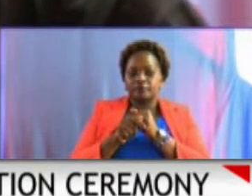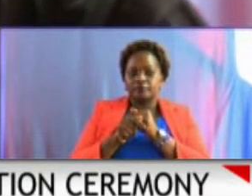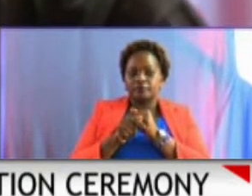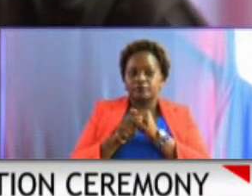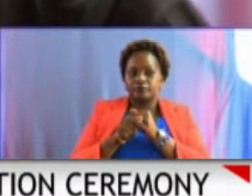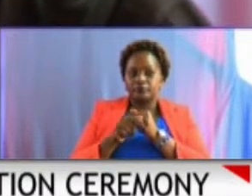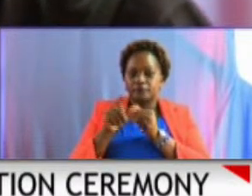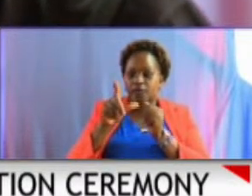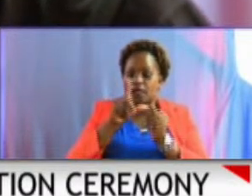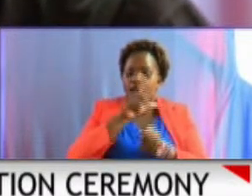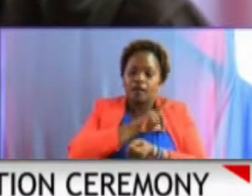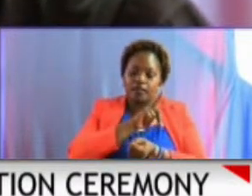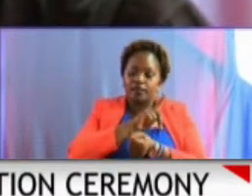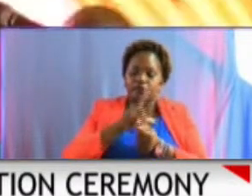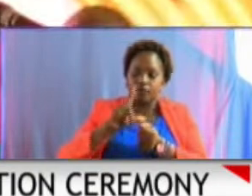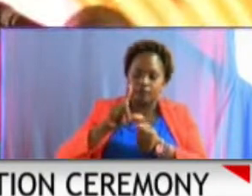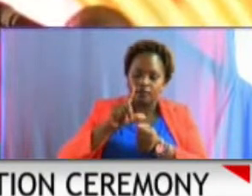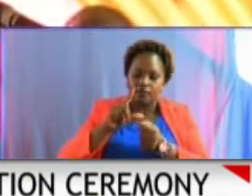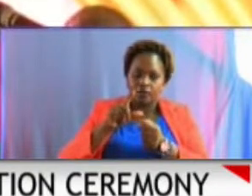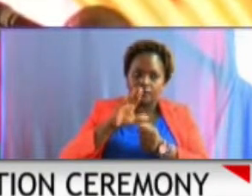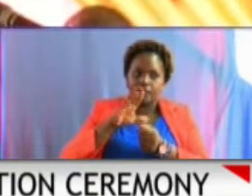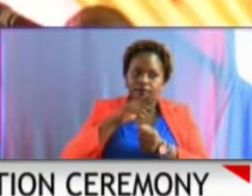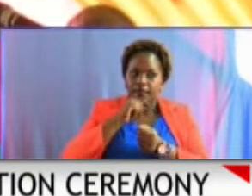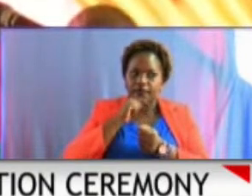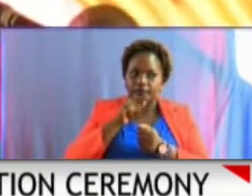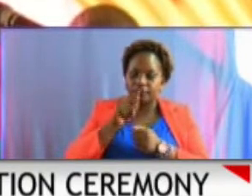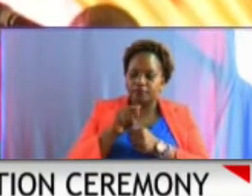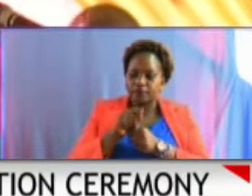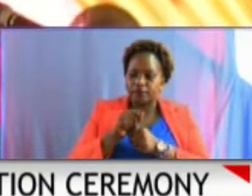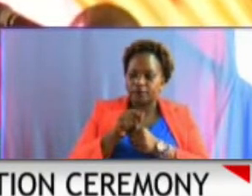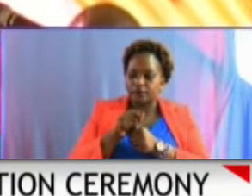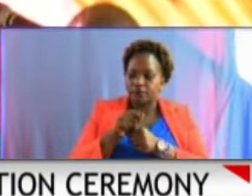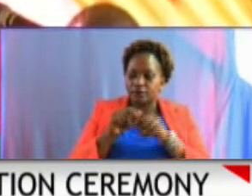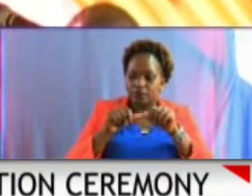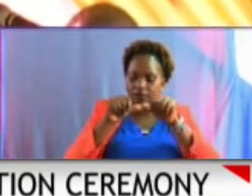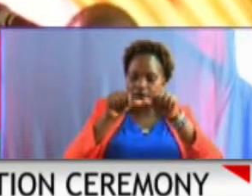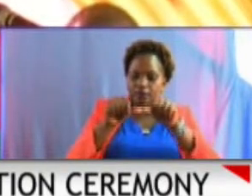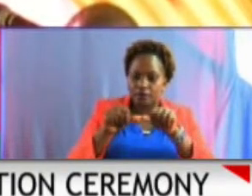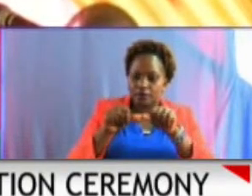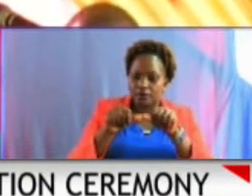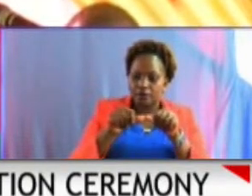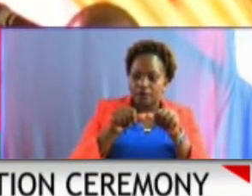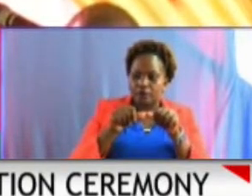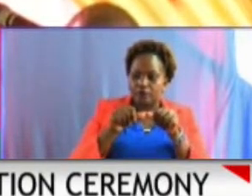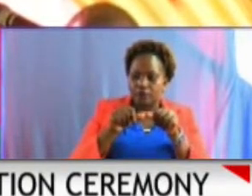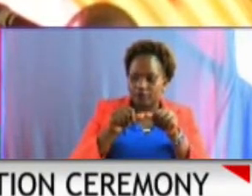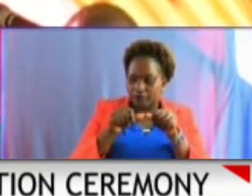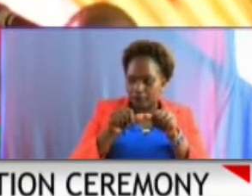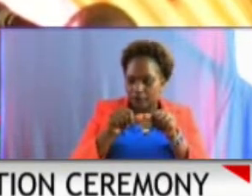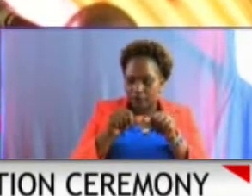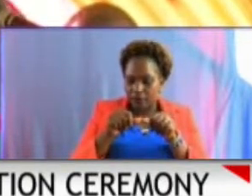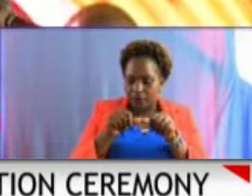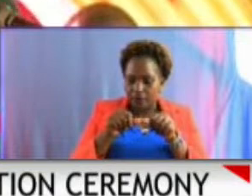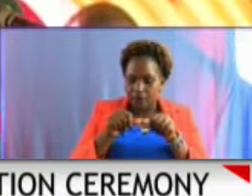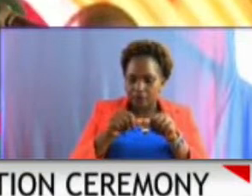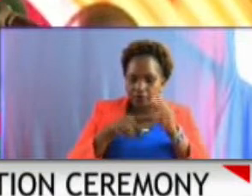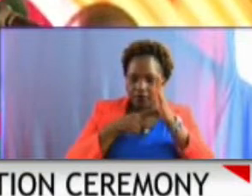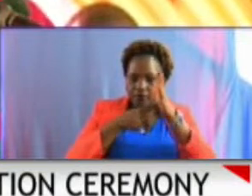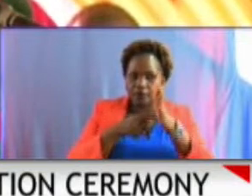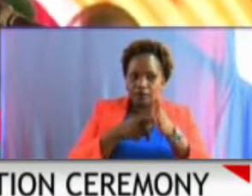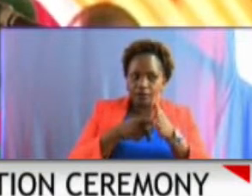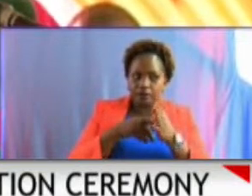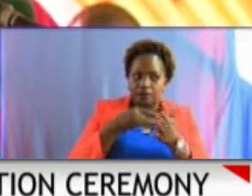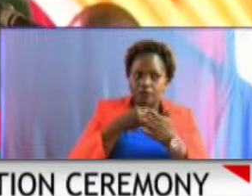Ladies and gentlemen, institutions of higher education continue to be a catalyst in addressing